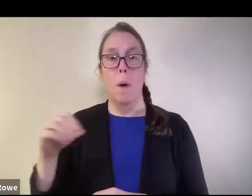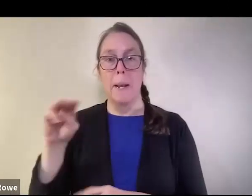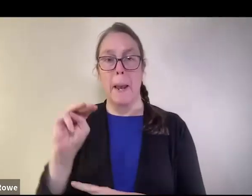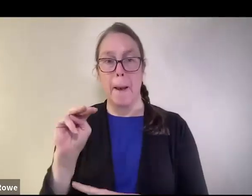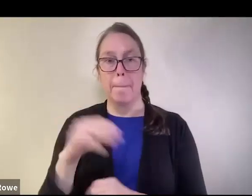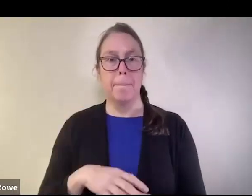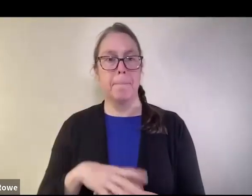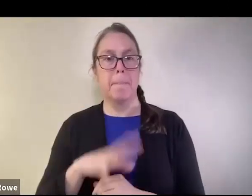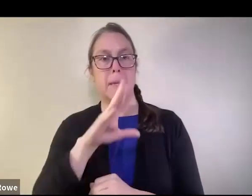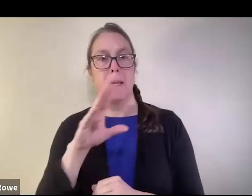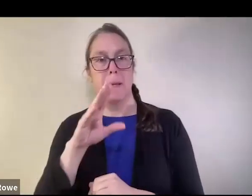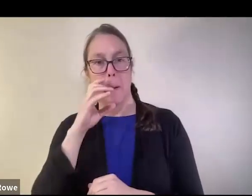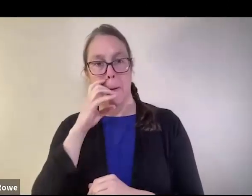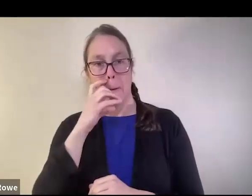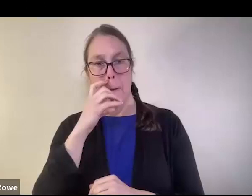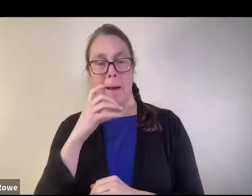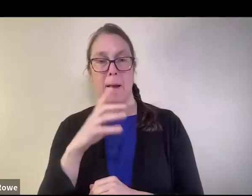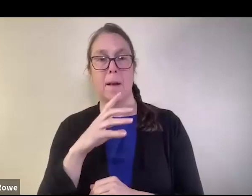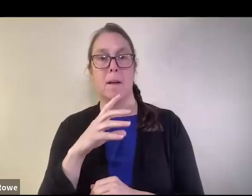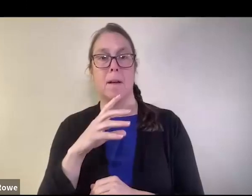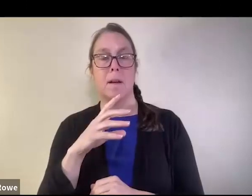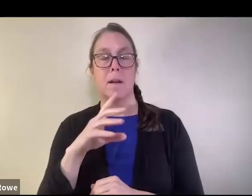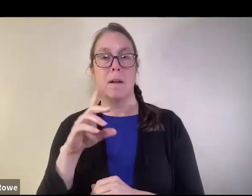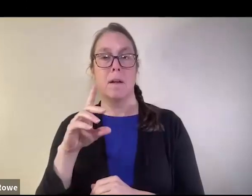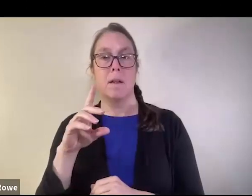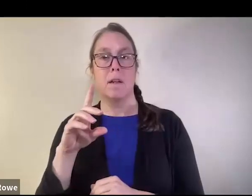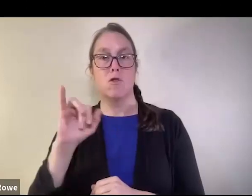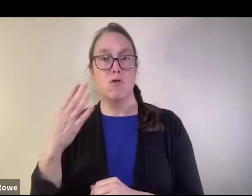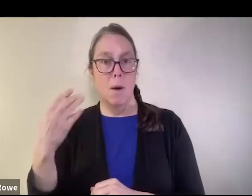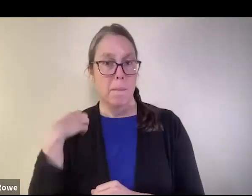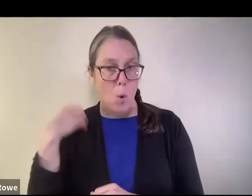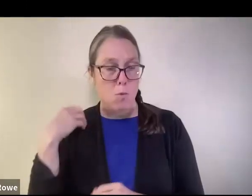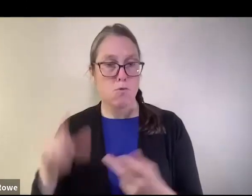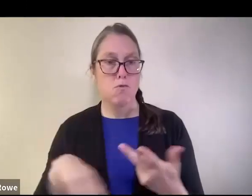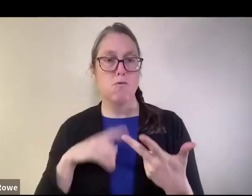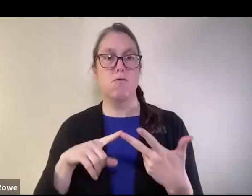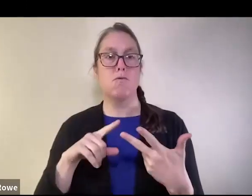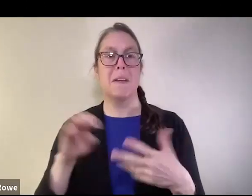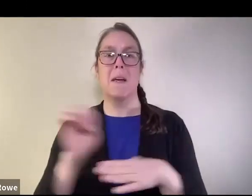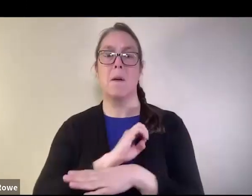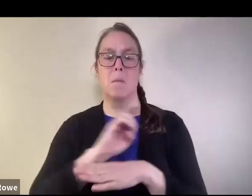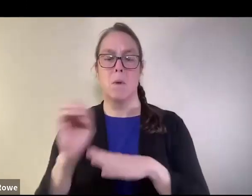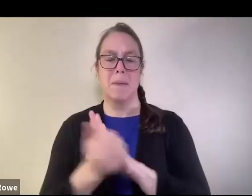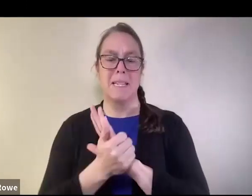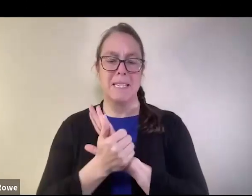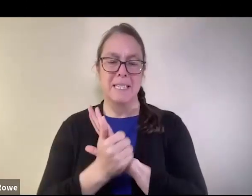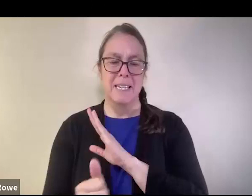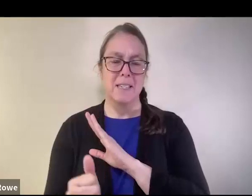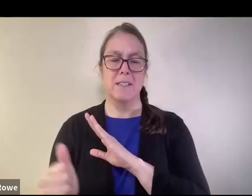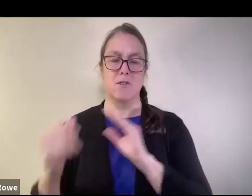and mobility, job coaches, and employment skills